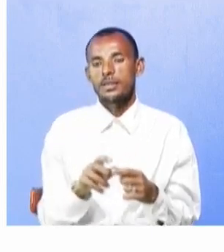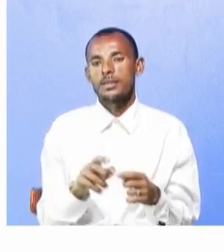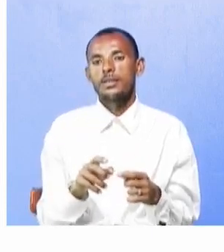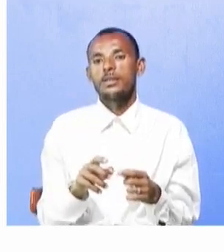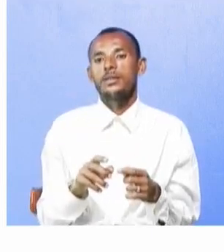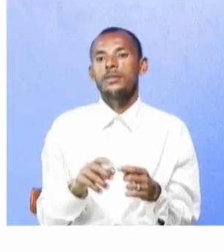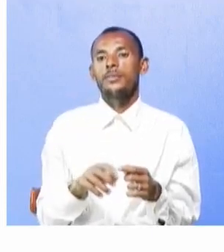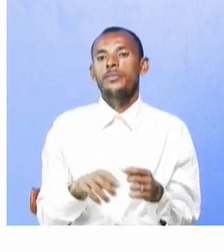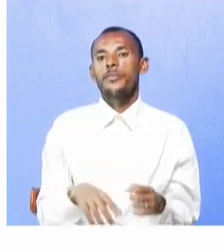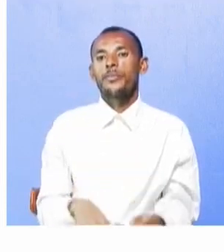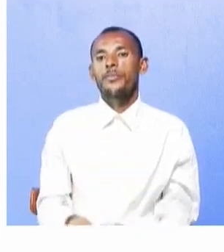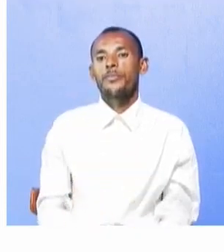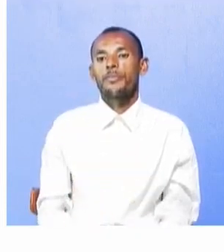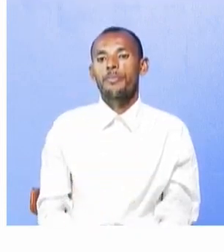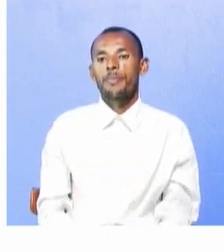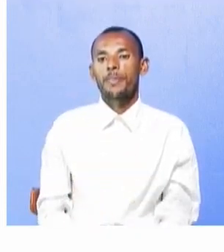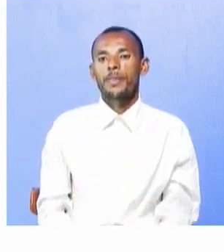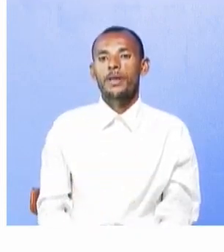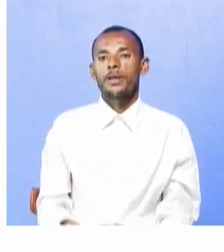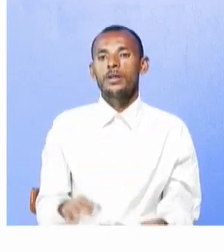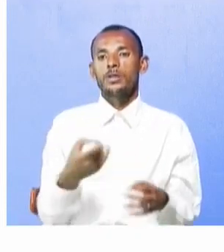x-intercept,